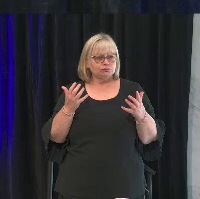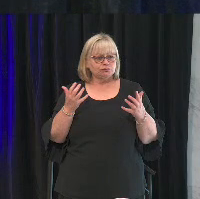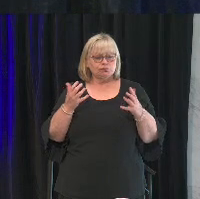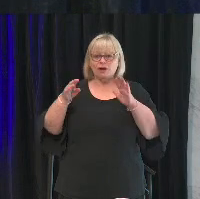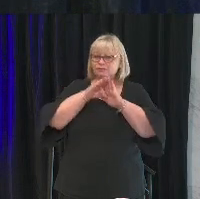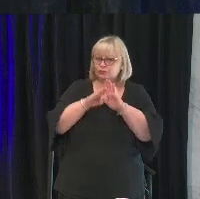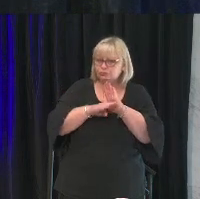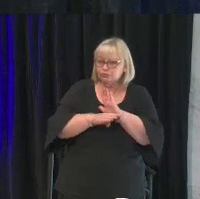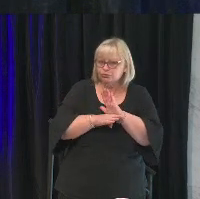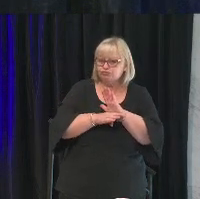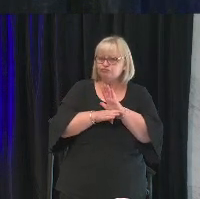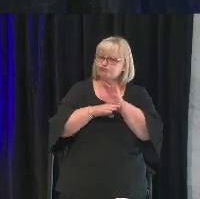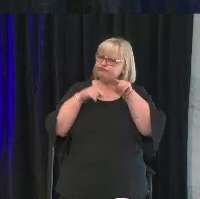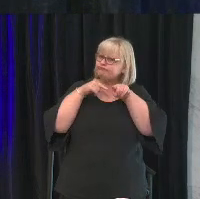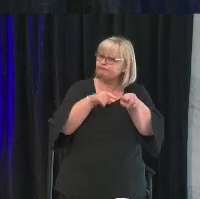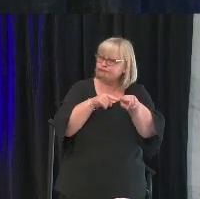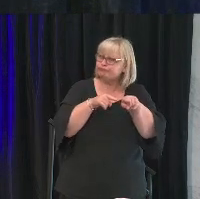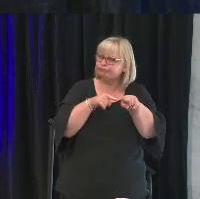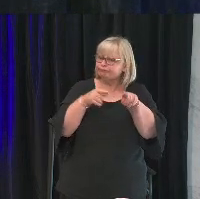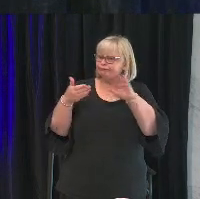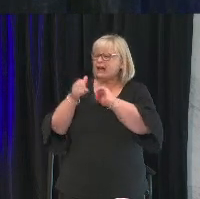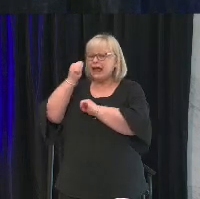rules and regulations that we live by as Aboriginal people.